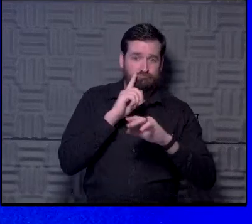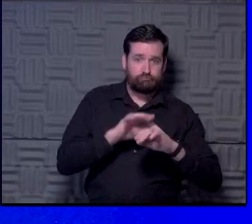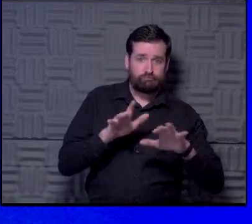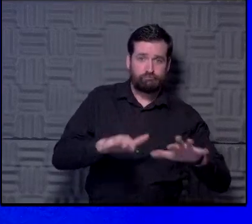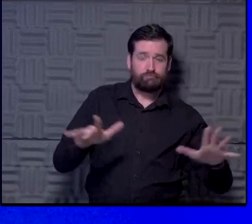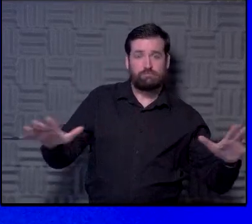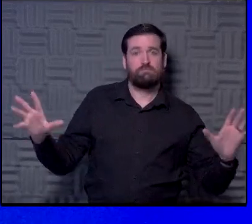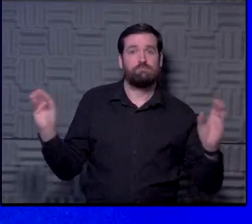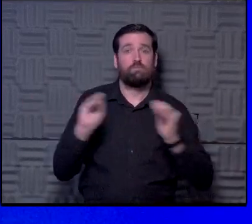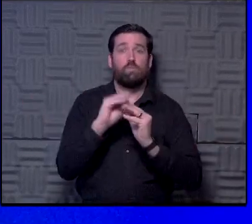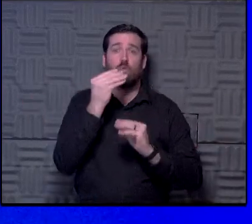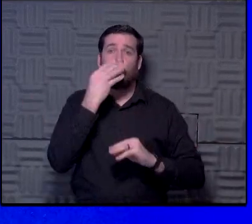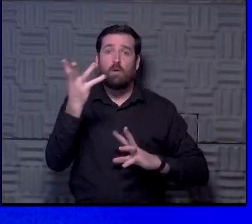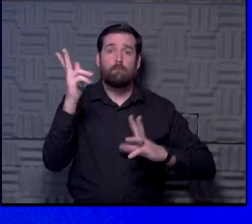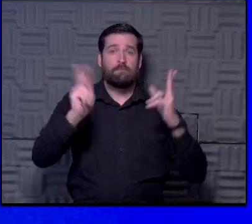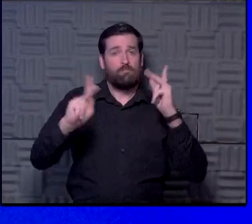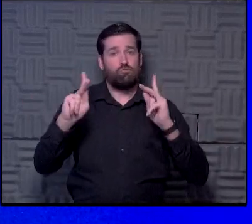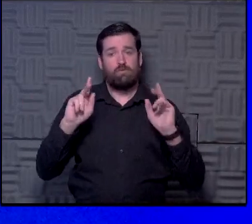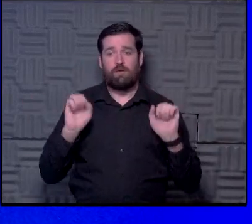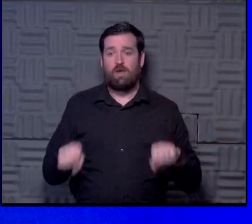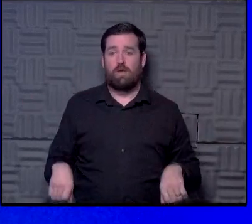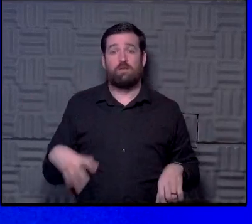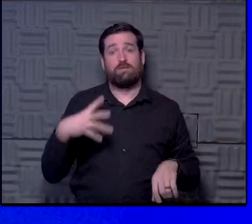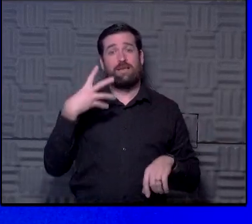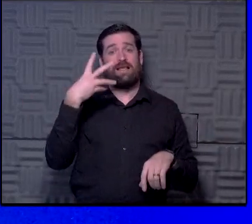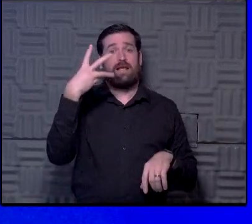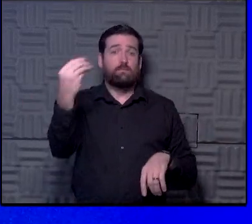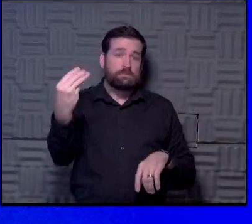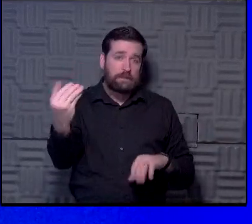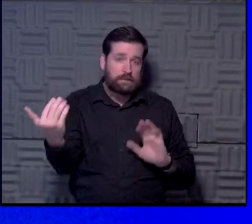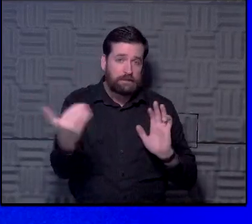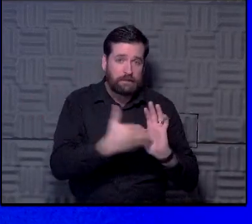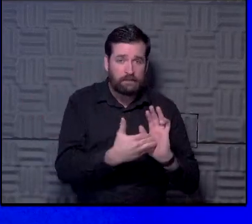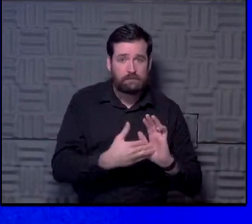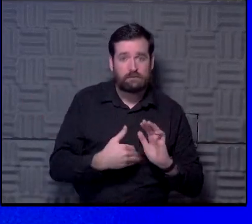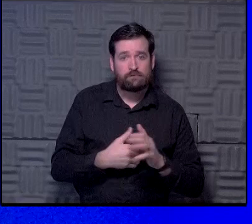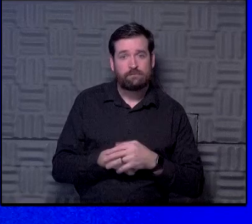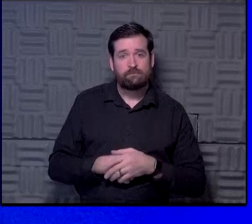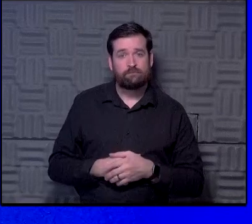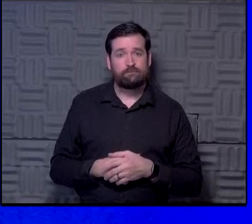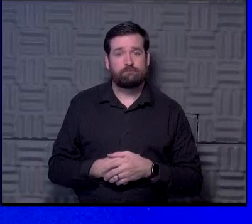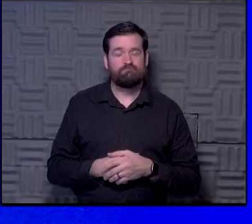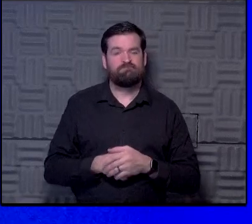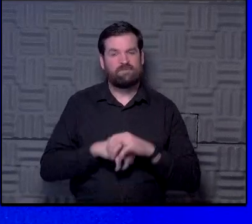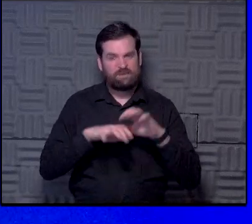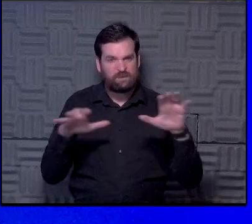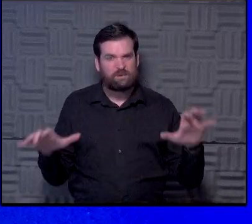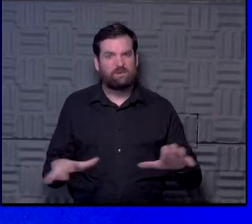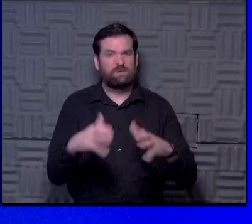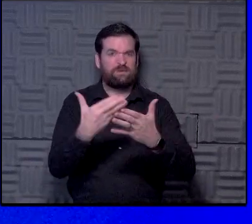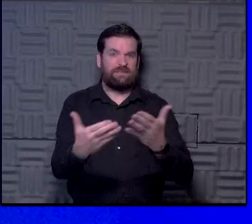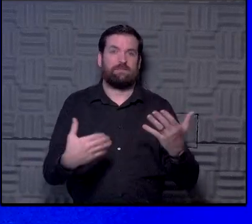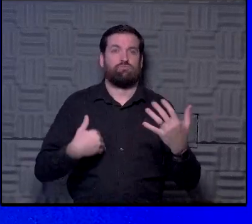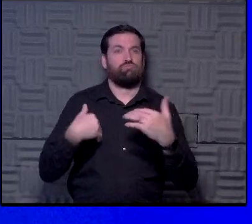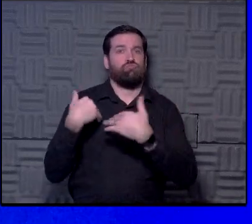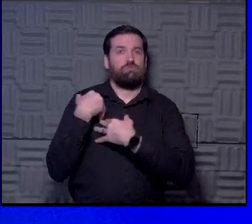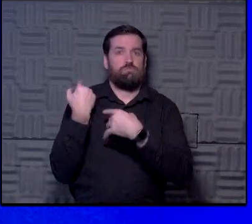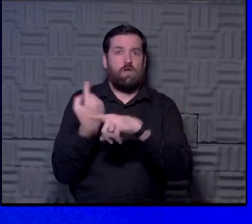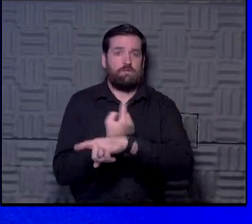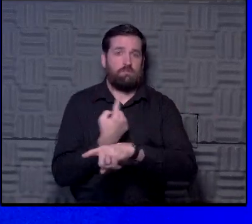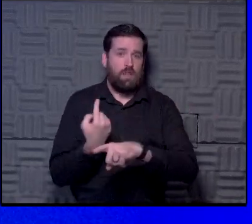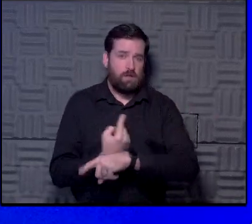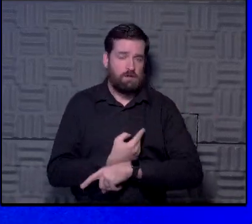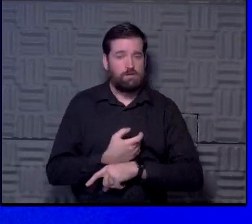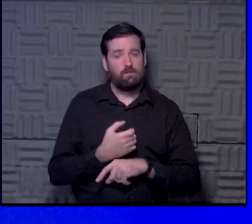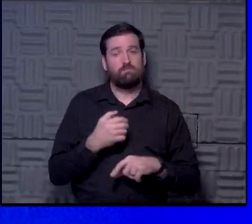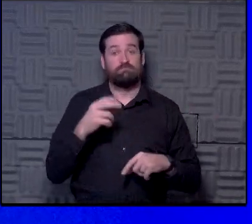said, as it gets warmer and people are able to go outdoors and do those things responsibly, or